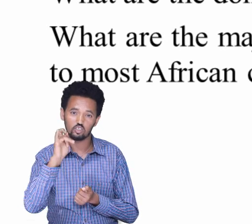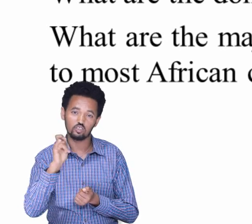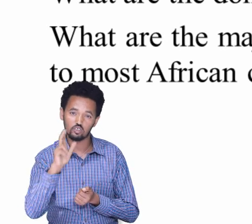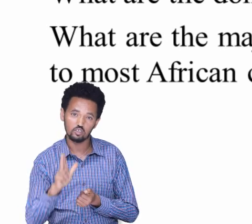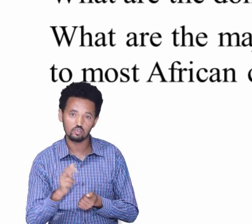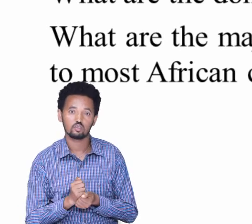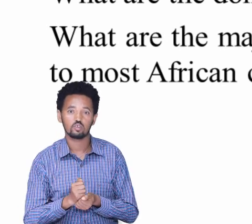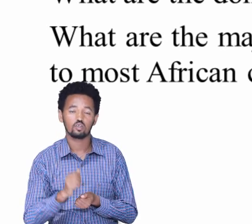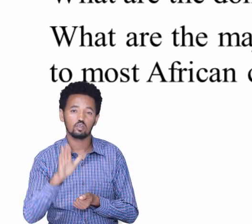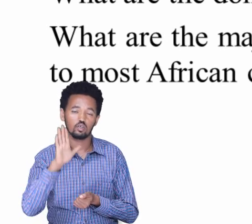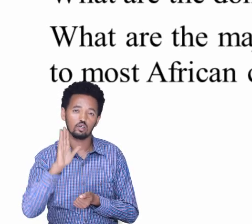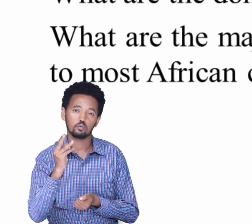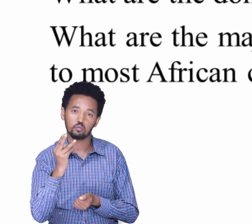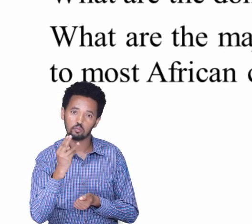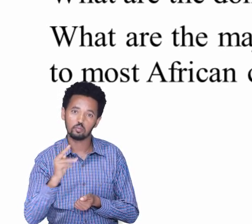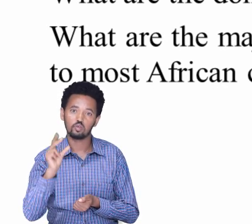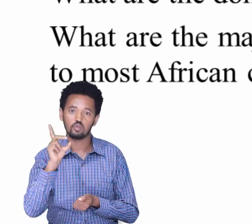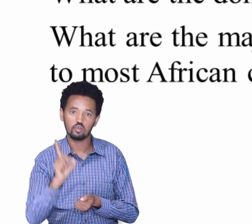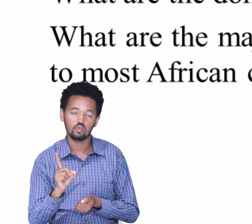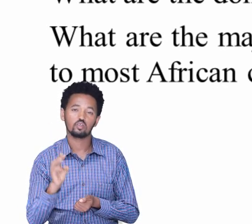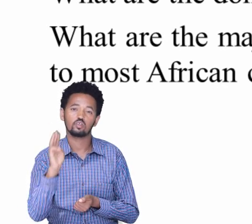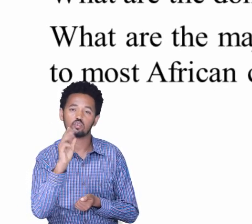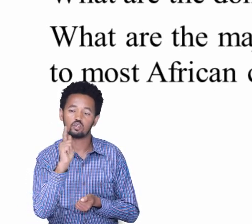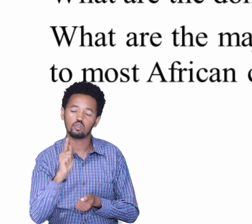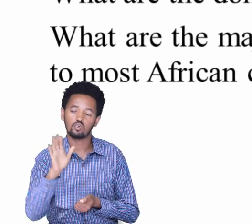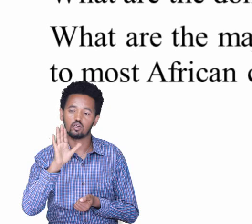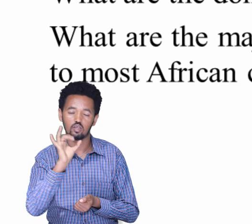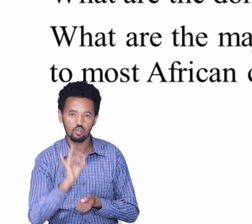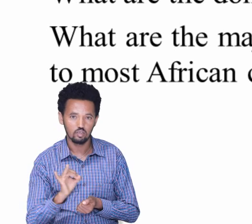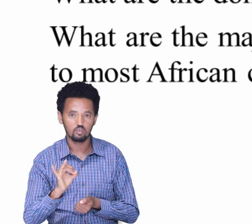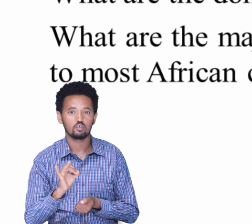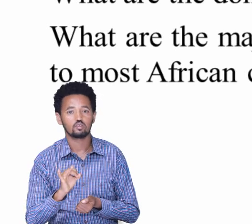that bring summer rainfall to the most African countries?